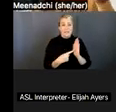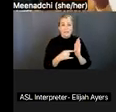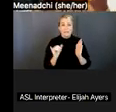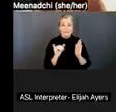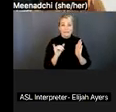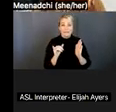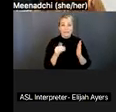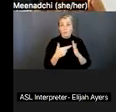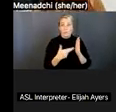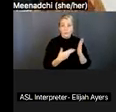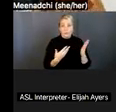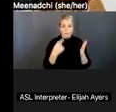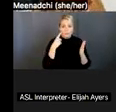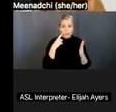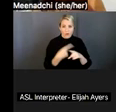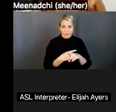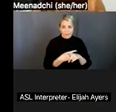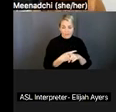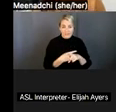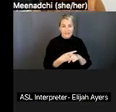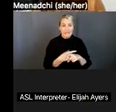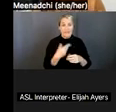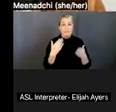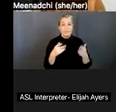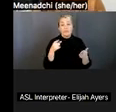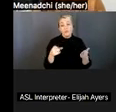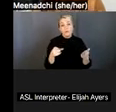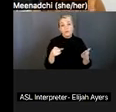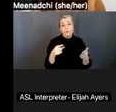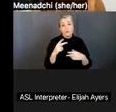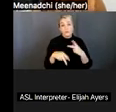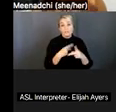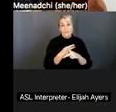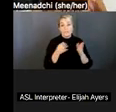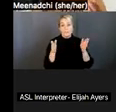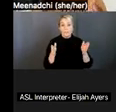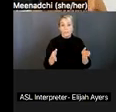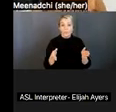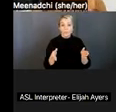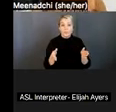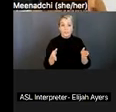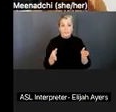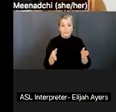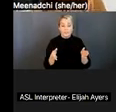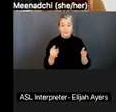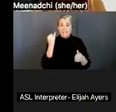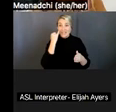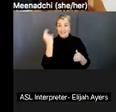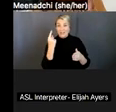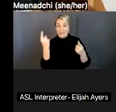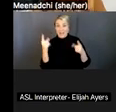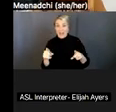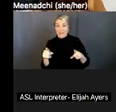know, a rule of conflict, it might be, you might be the type of person where if something happens, it's like, okay, I